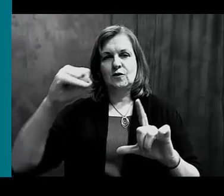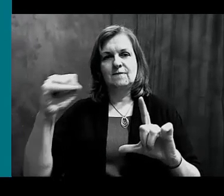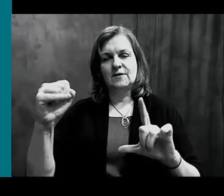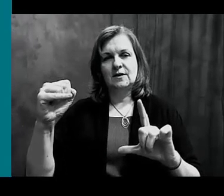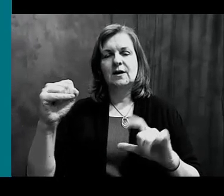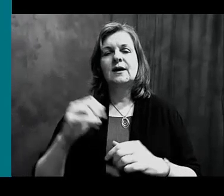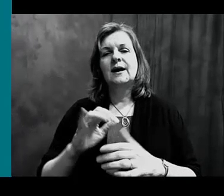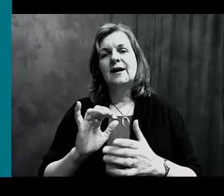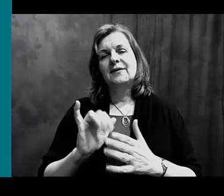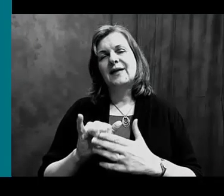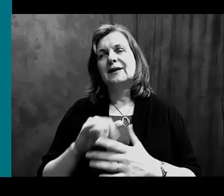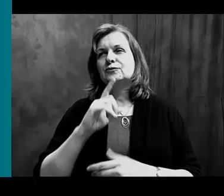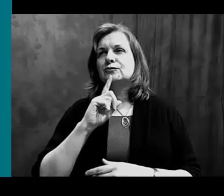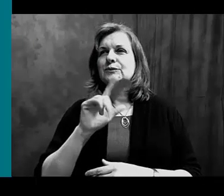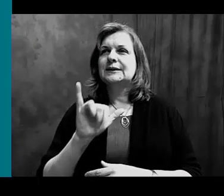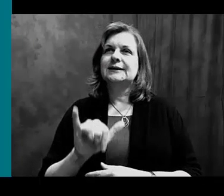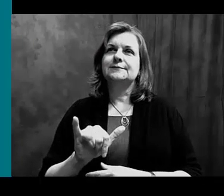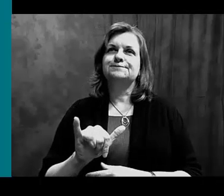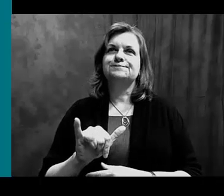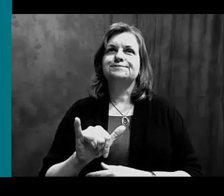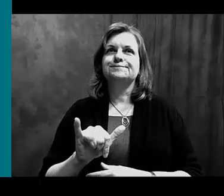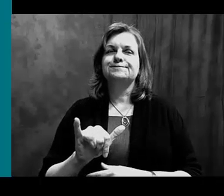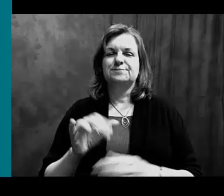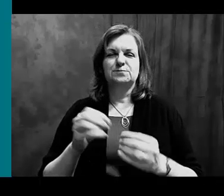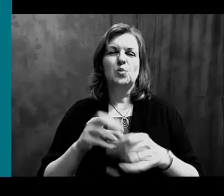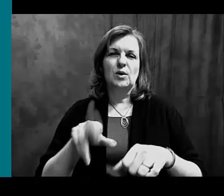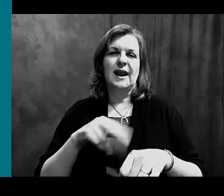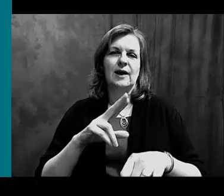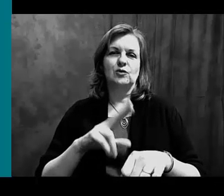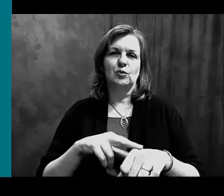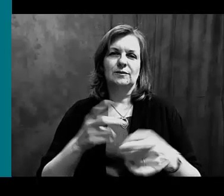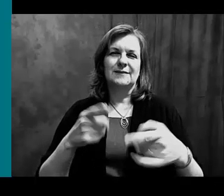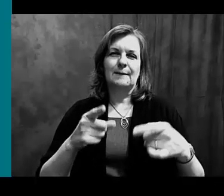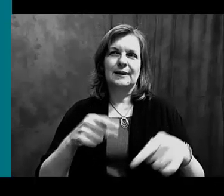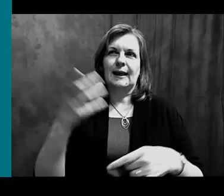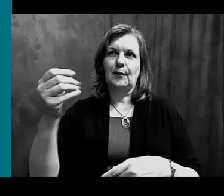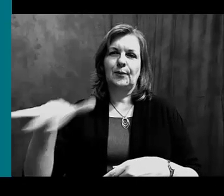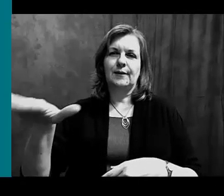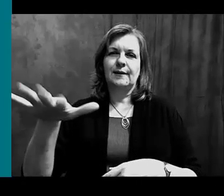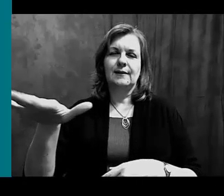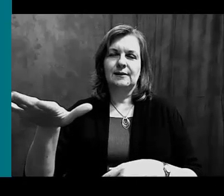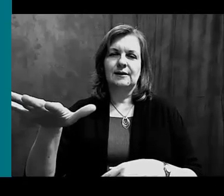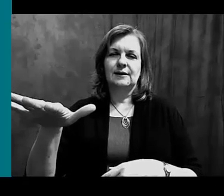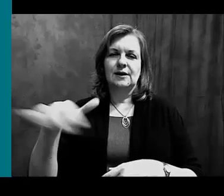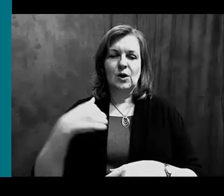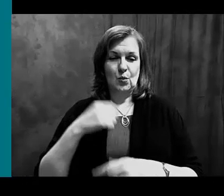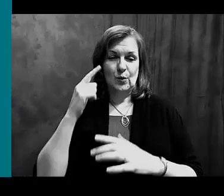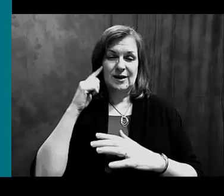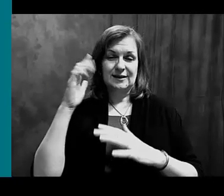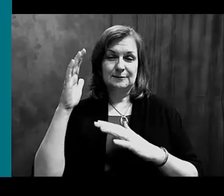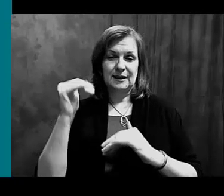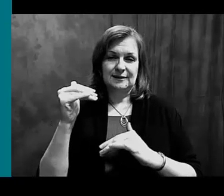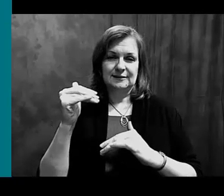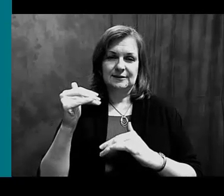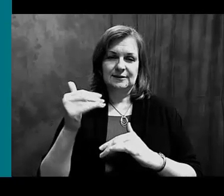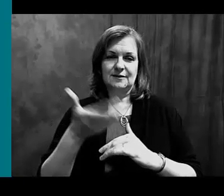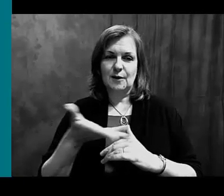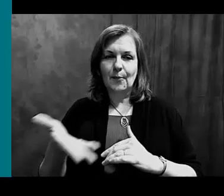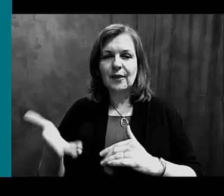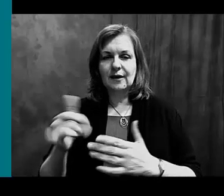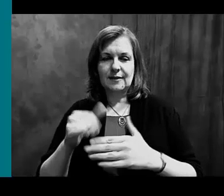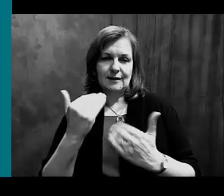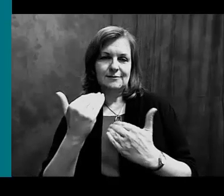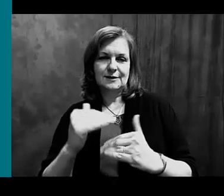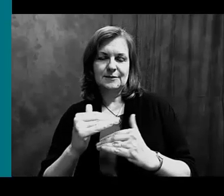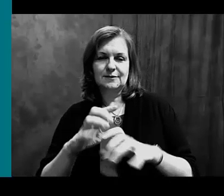S-curve, and this is really more natural in a population. We would expect something to